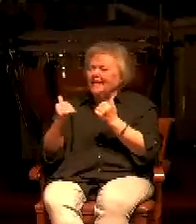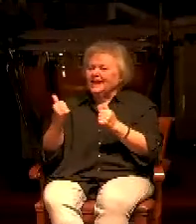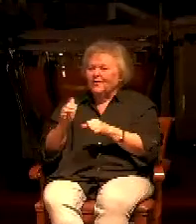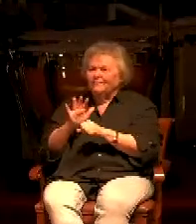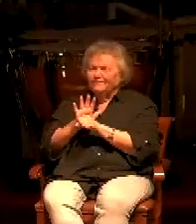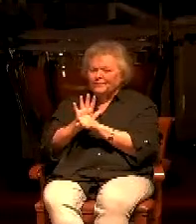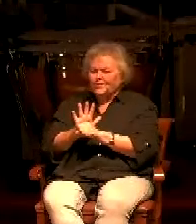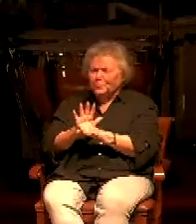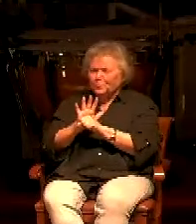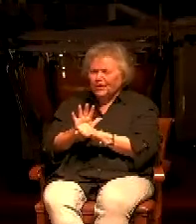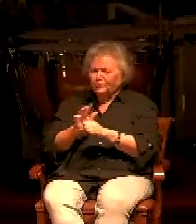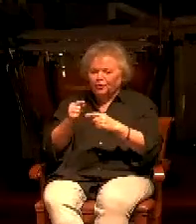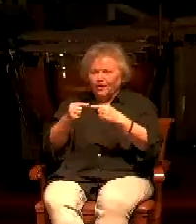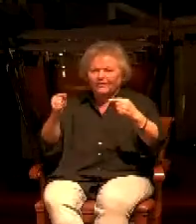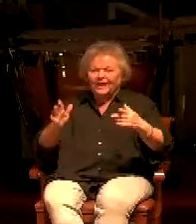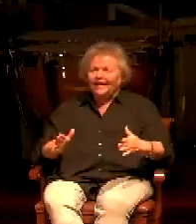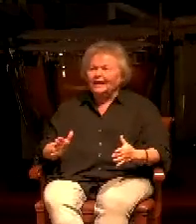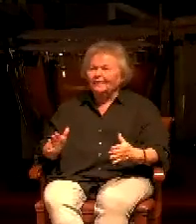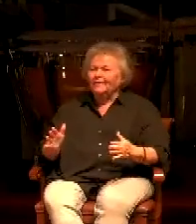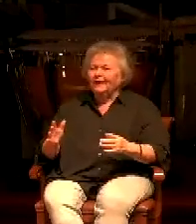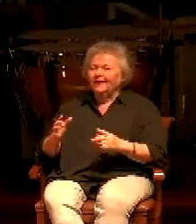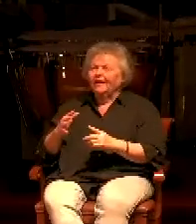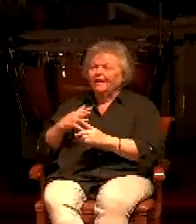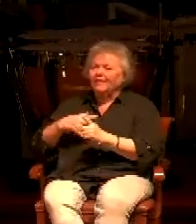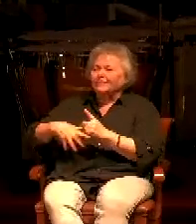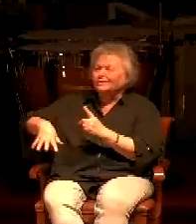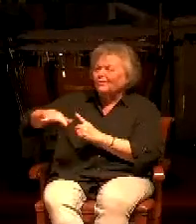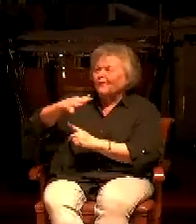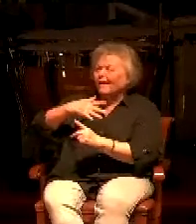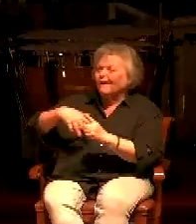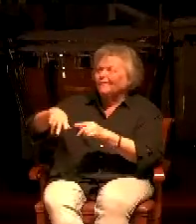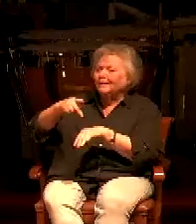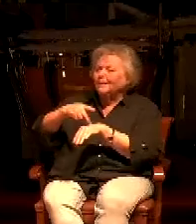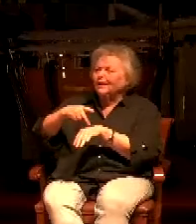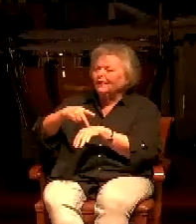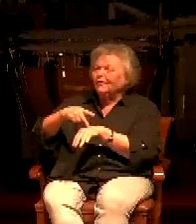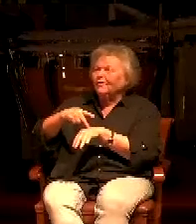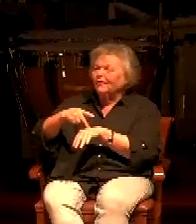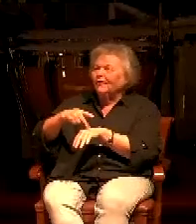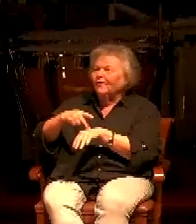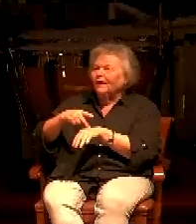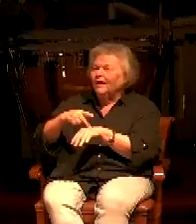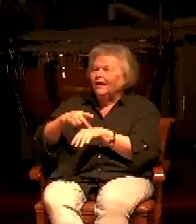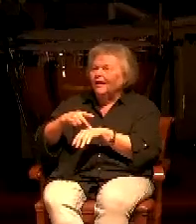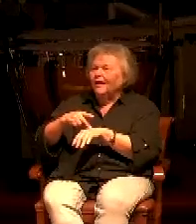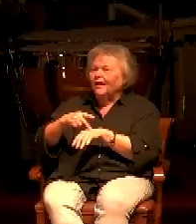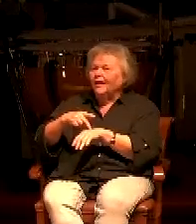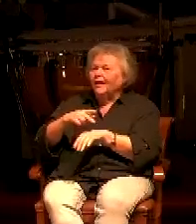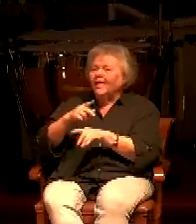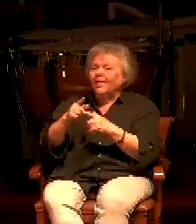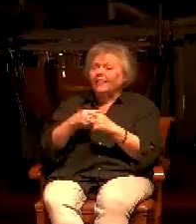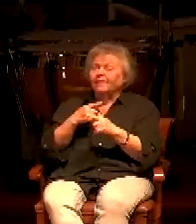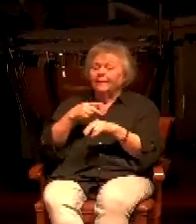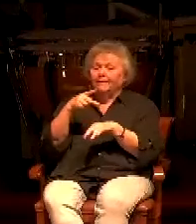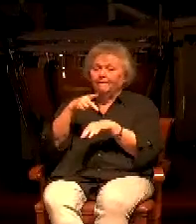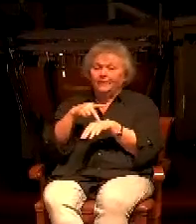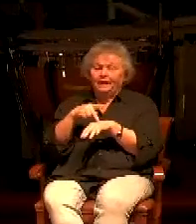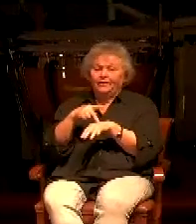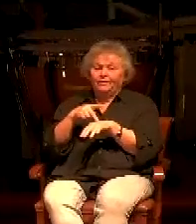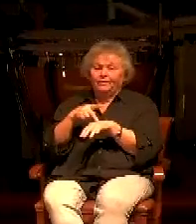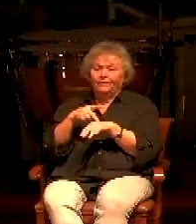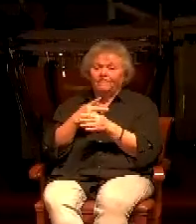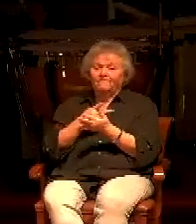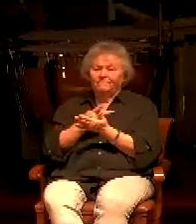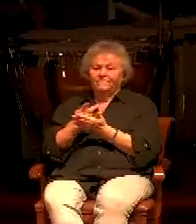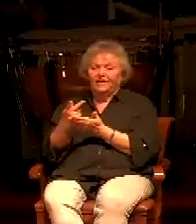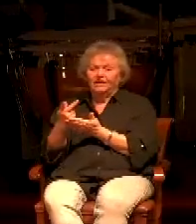of his courage meets with saving his own skin, and he folds. He falls. All of his boasting and all of his